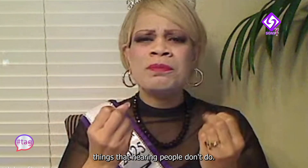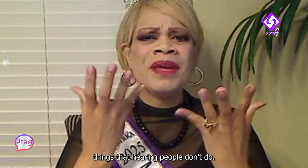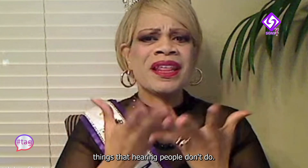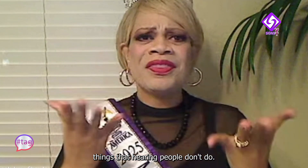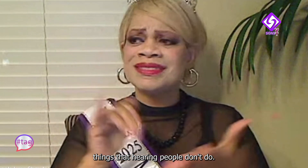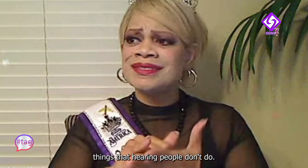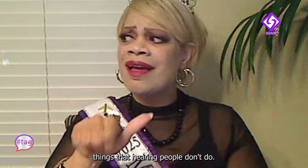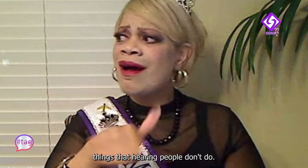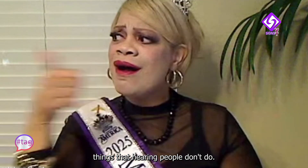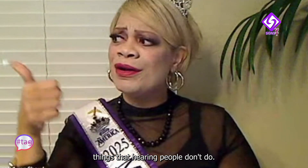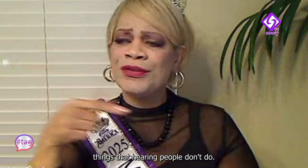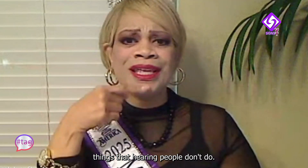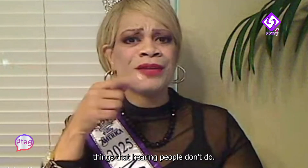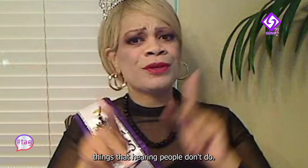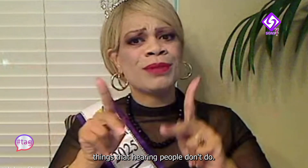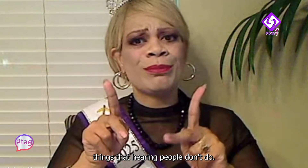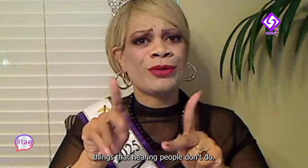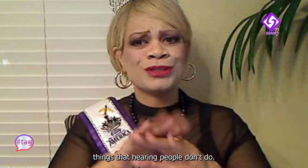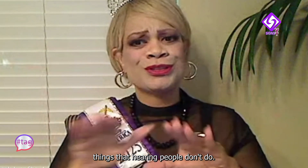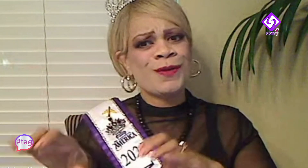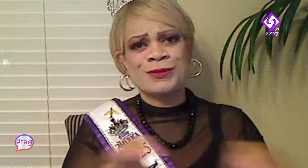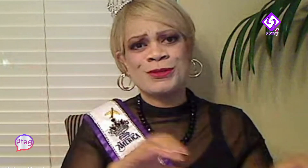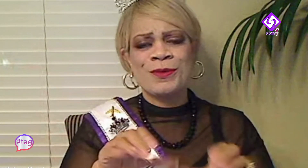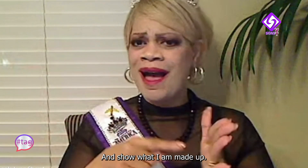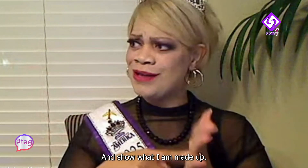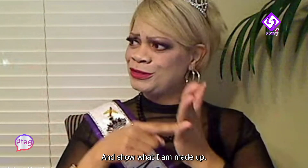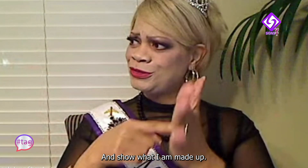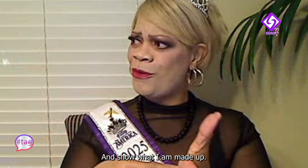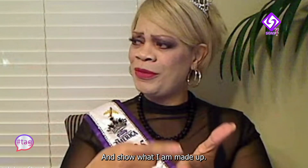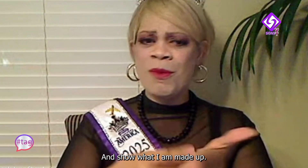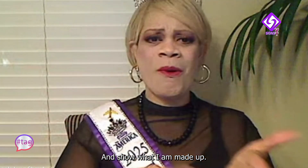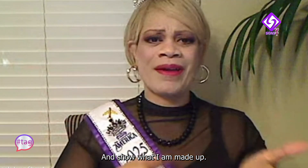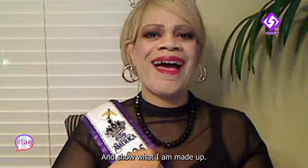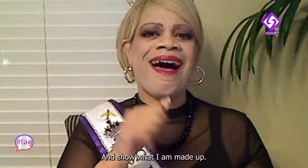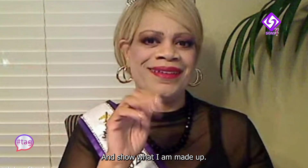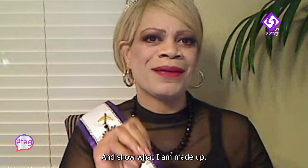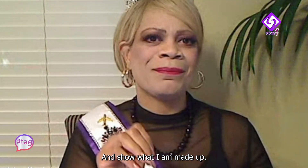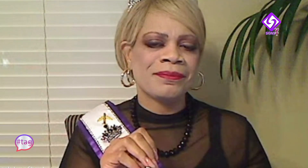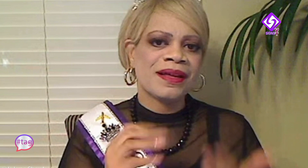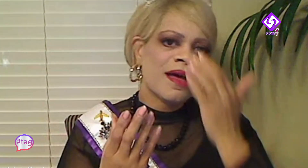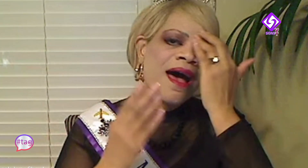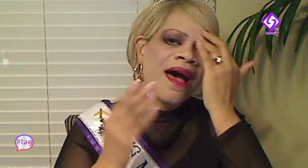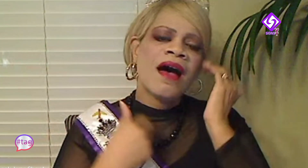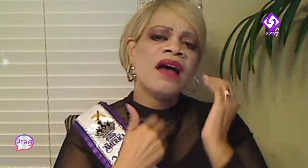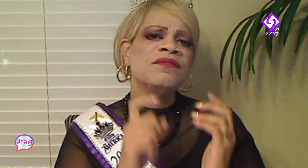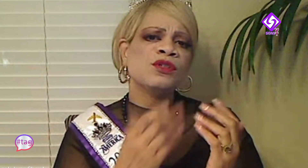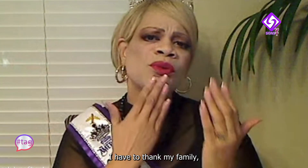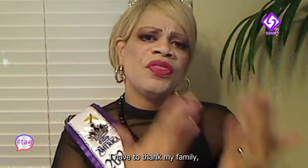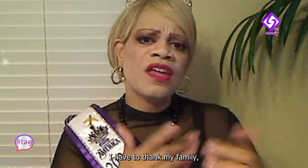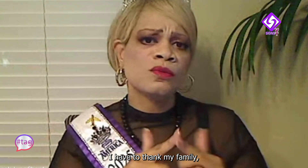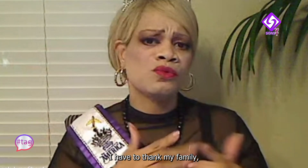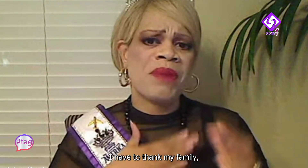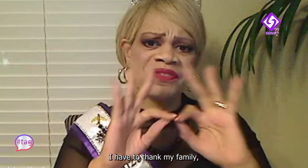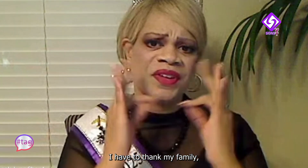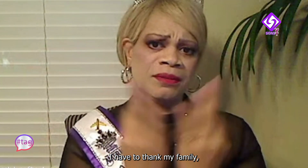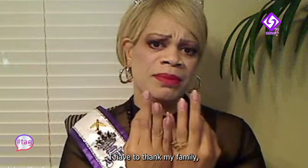many things that hearing people don't do, and show what I am made of. I